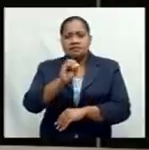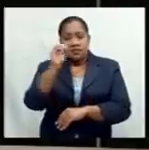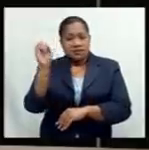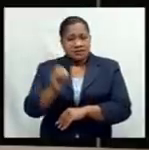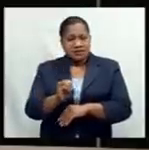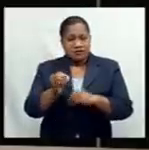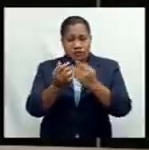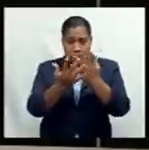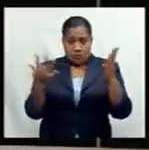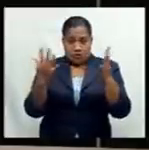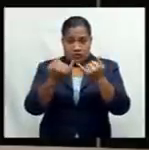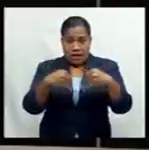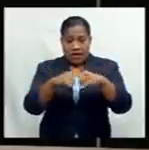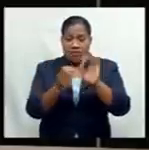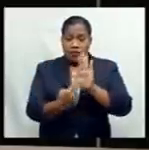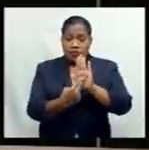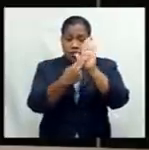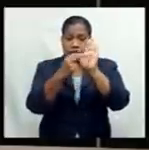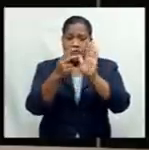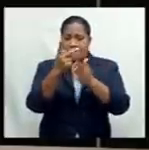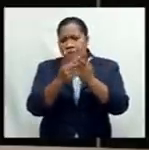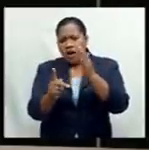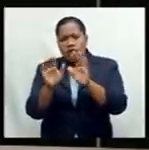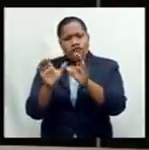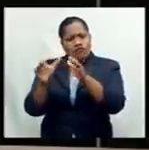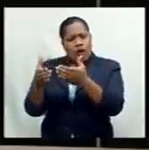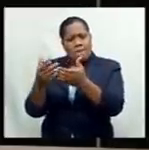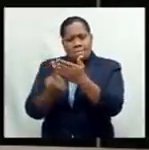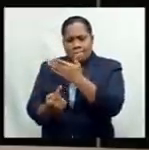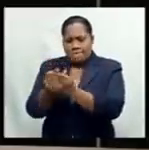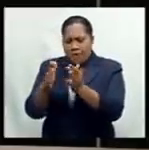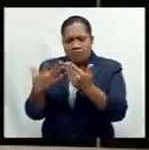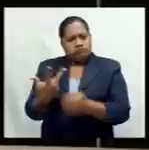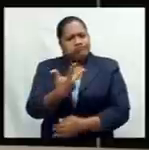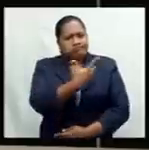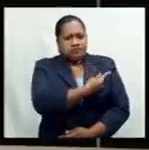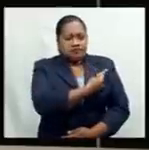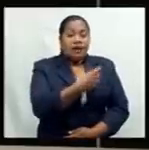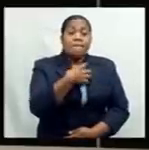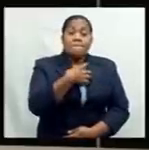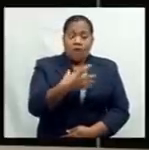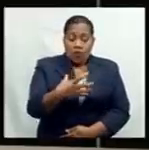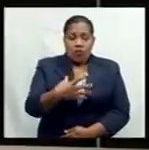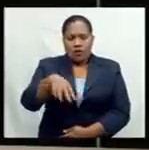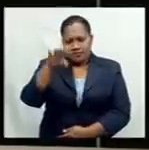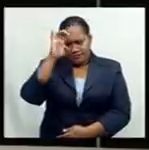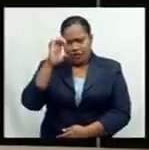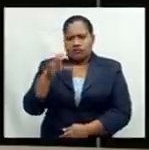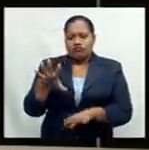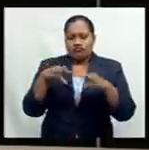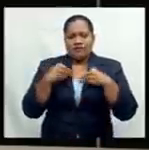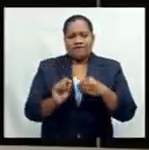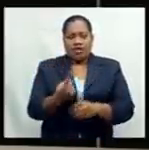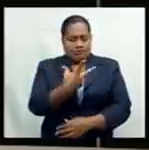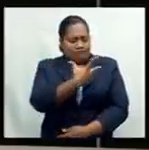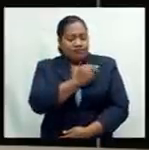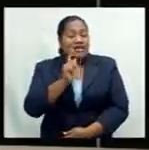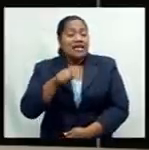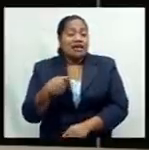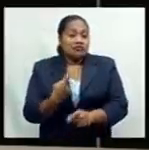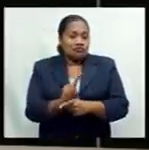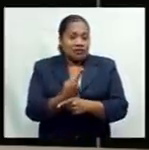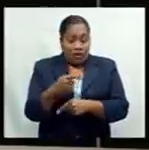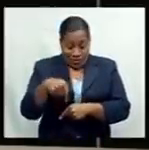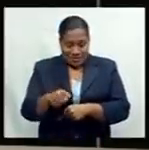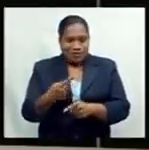on islands in the northern part of the group have been vaccinated, and more are expected to receive their first dose next week, or this